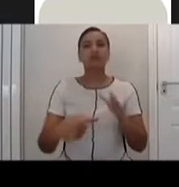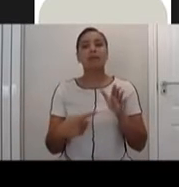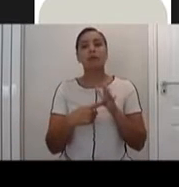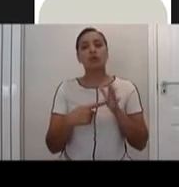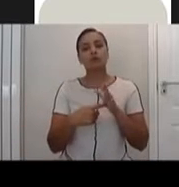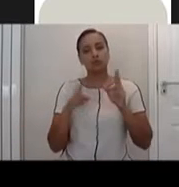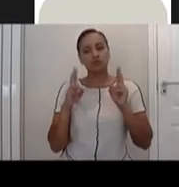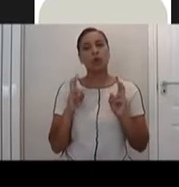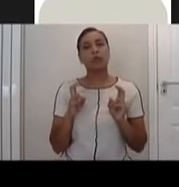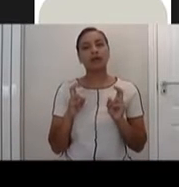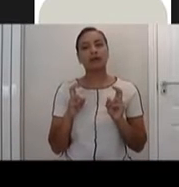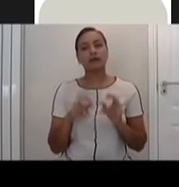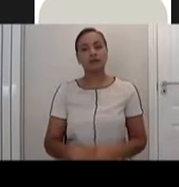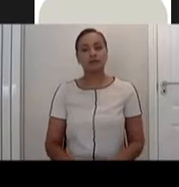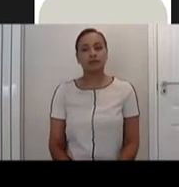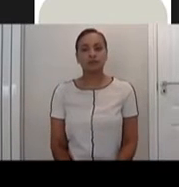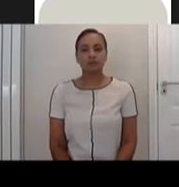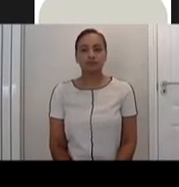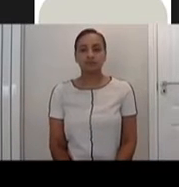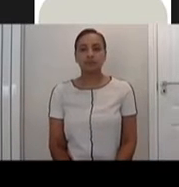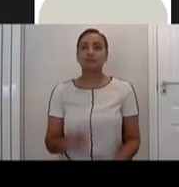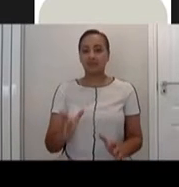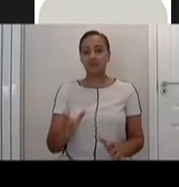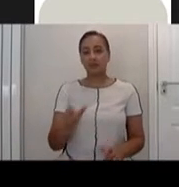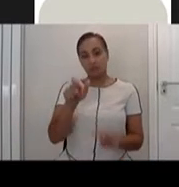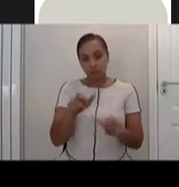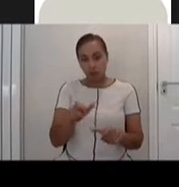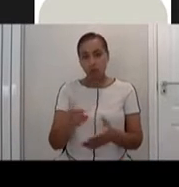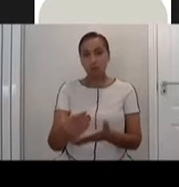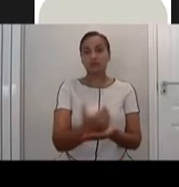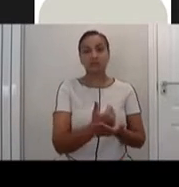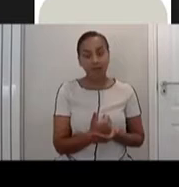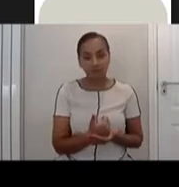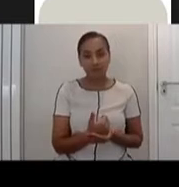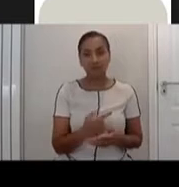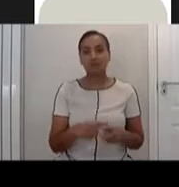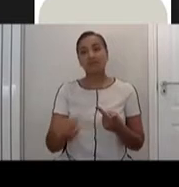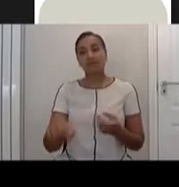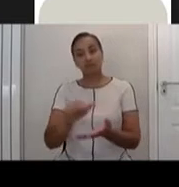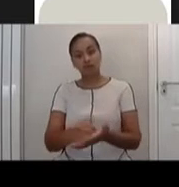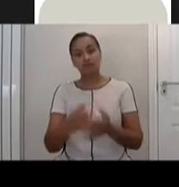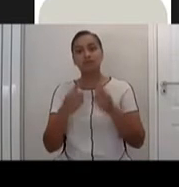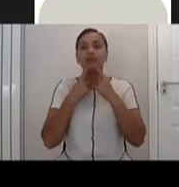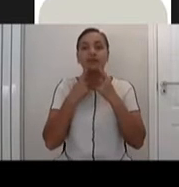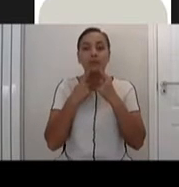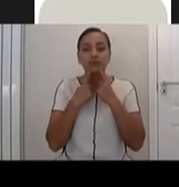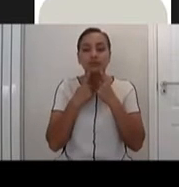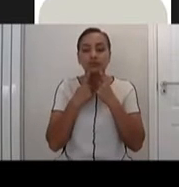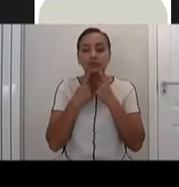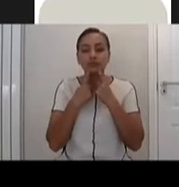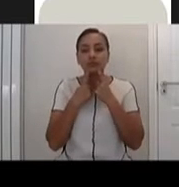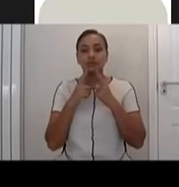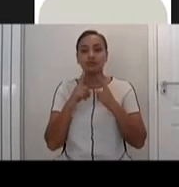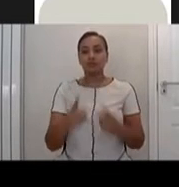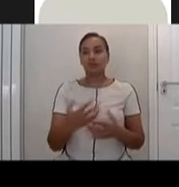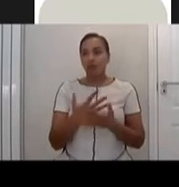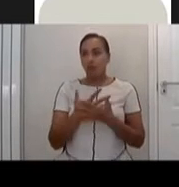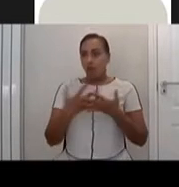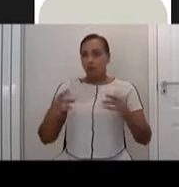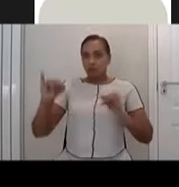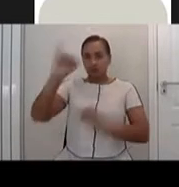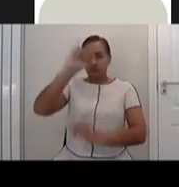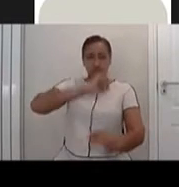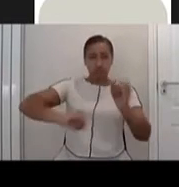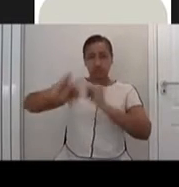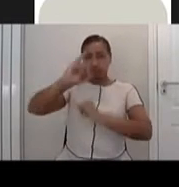topic, keeping people safe, making sure we have the right information. There's so much I would call misinformation going